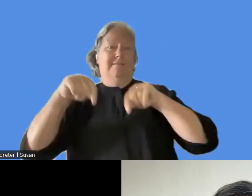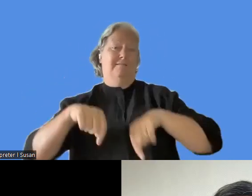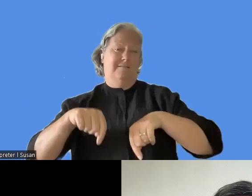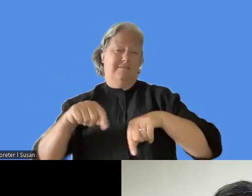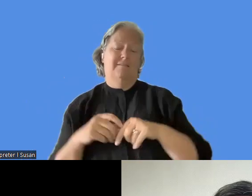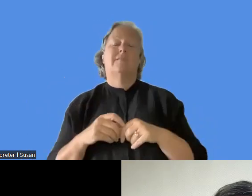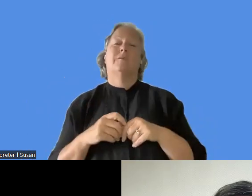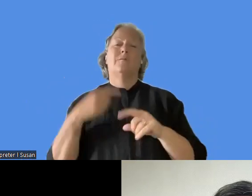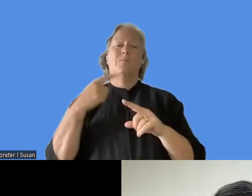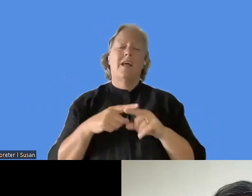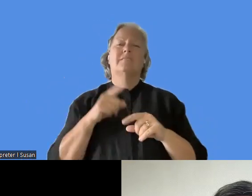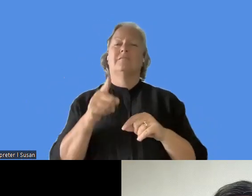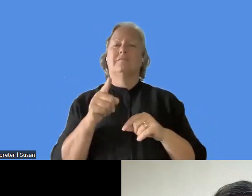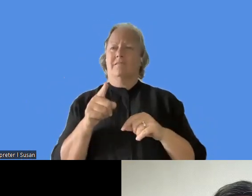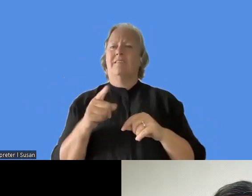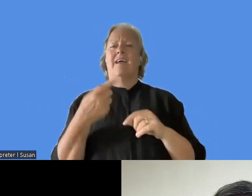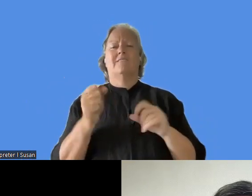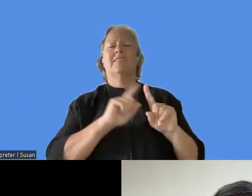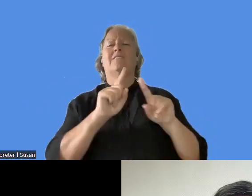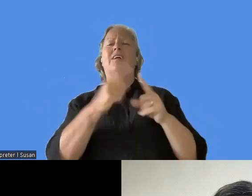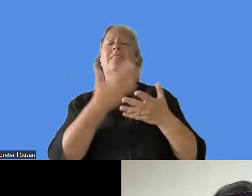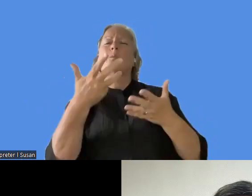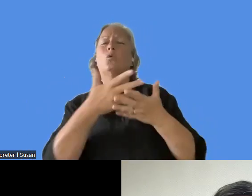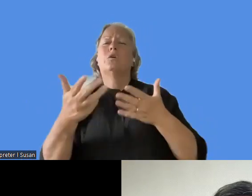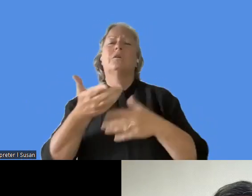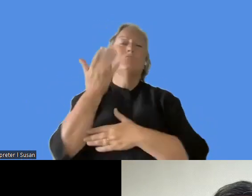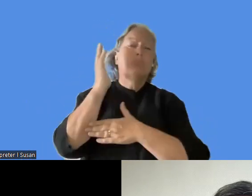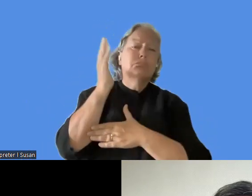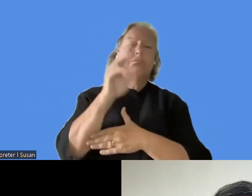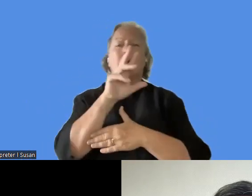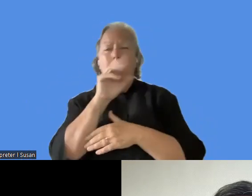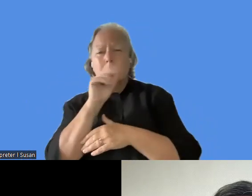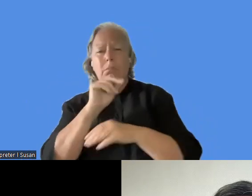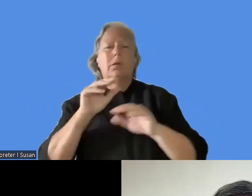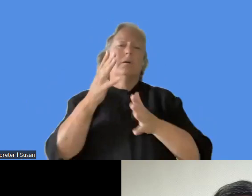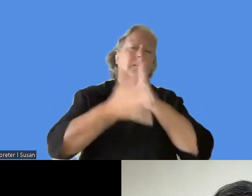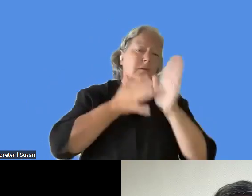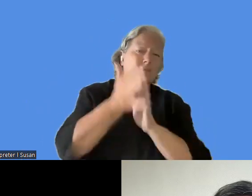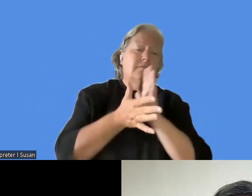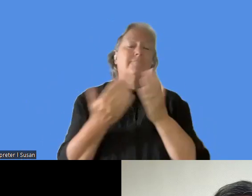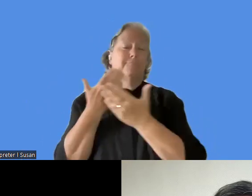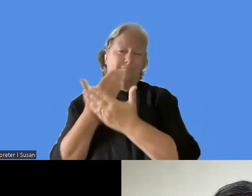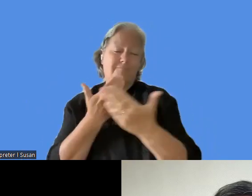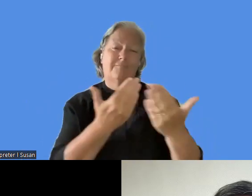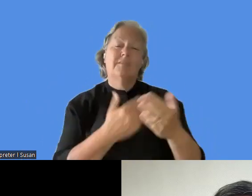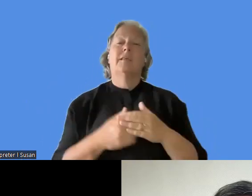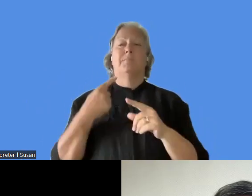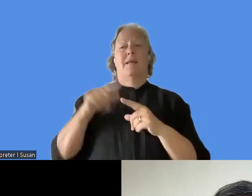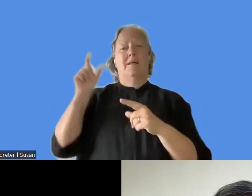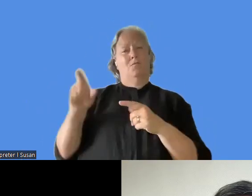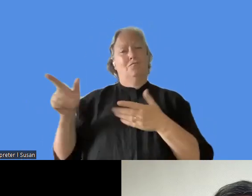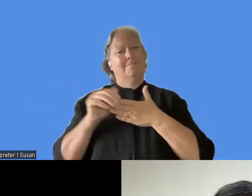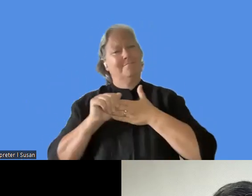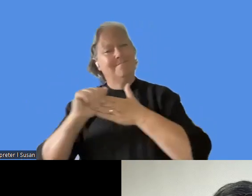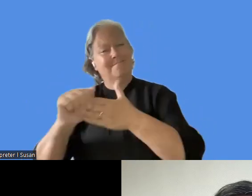multiple languages and fully accessible. My colleague, Dr. Elizabeth Lockwood, who has led the organization of this workshop, and we hope